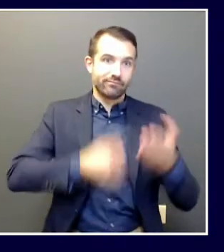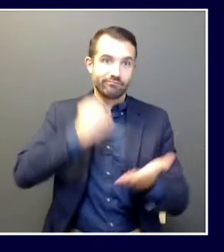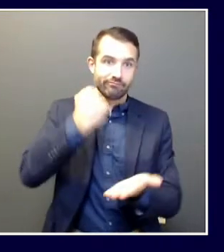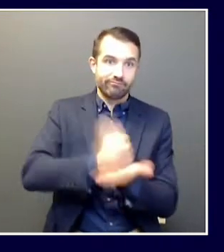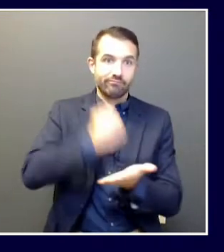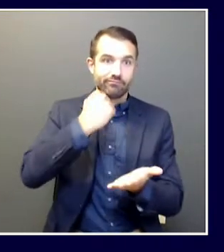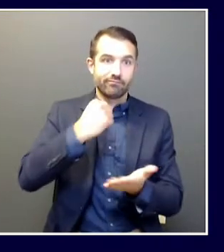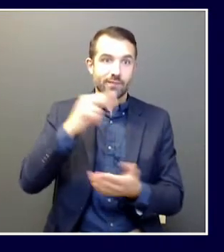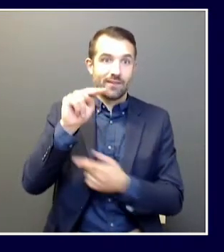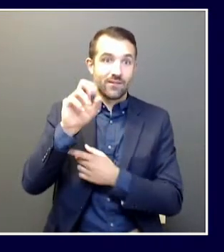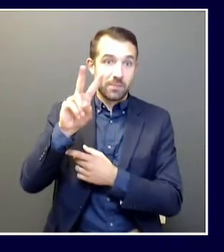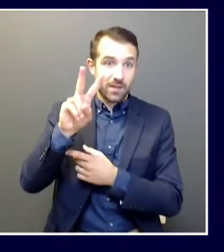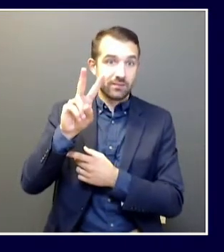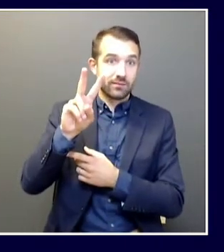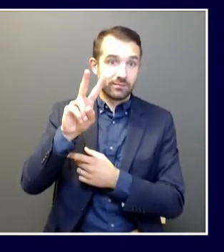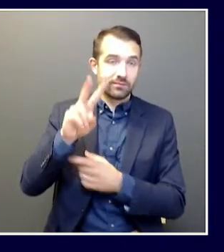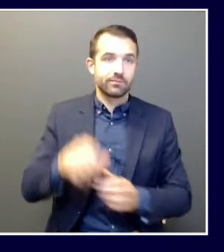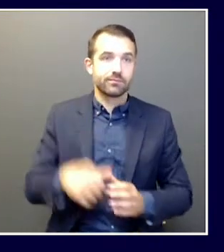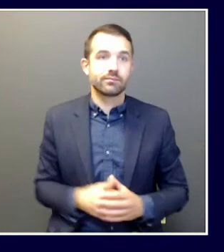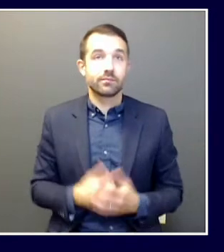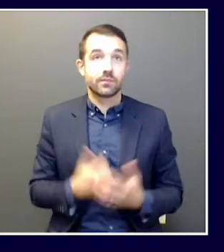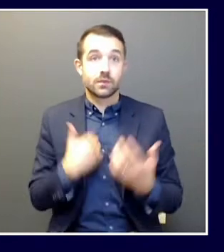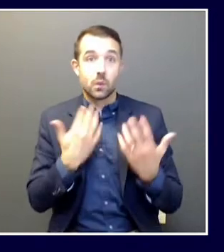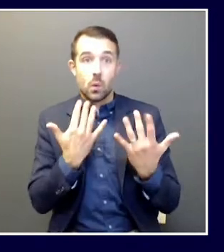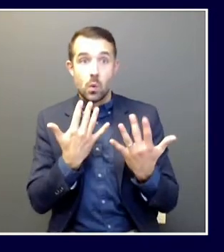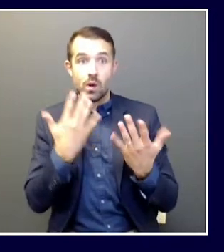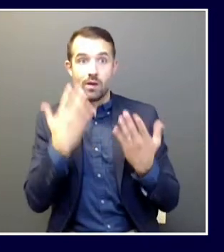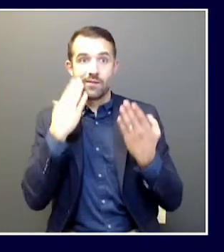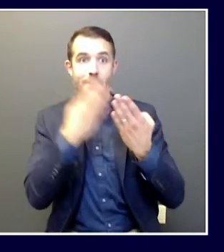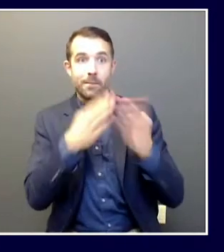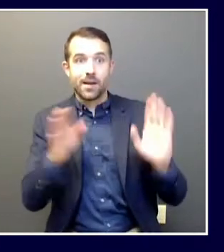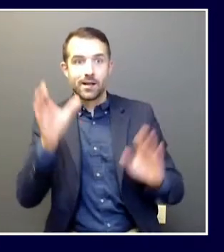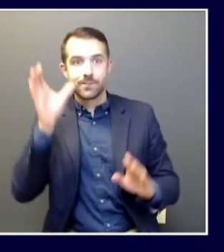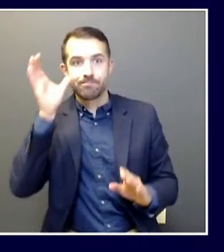public hearing and the public comment period. So it's a little